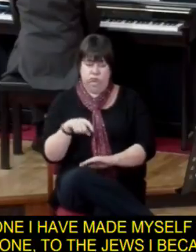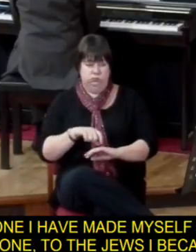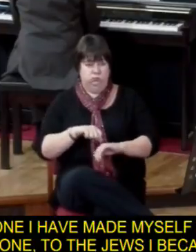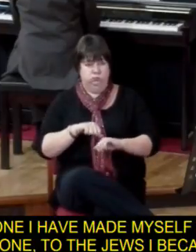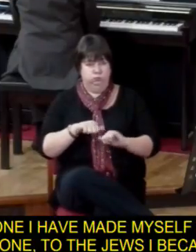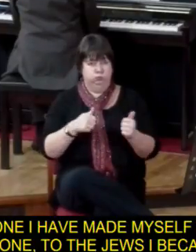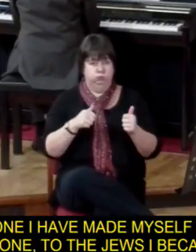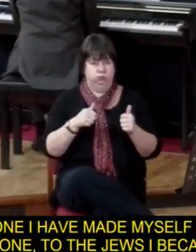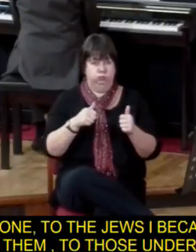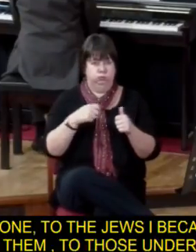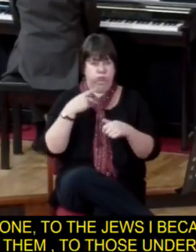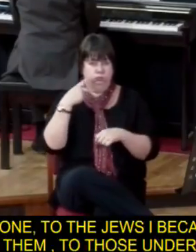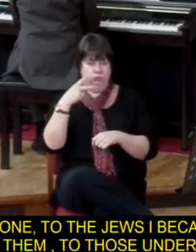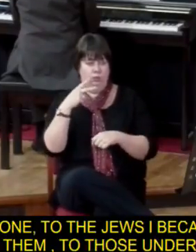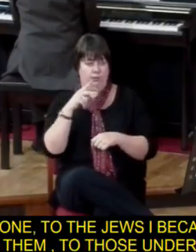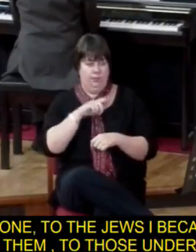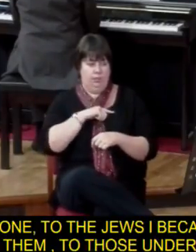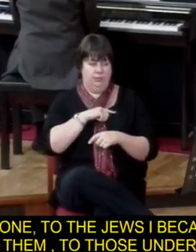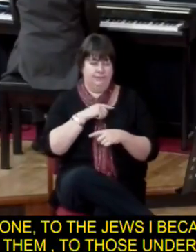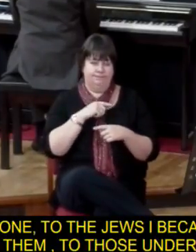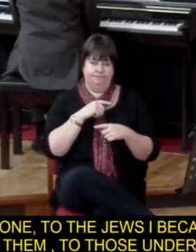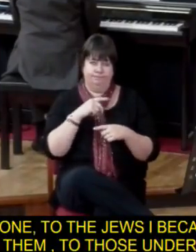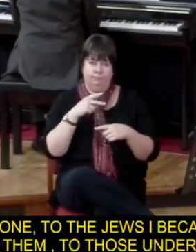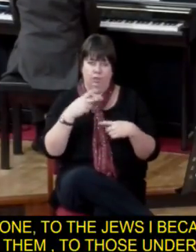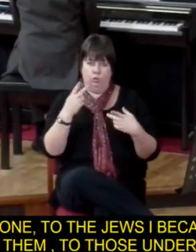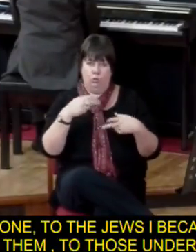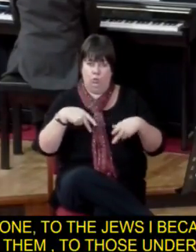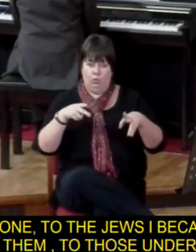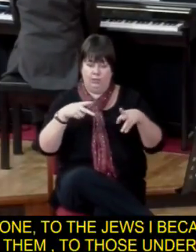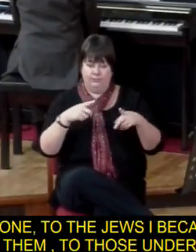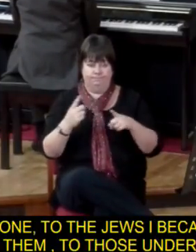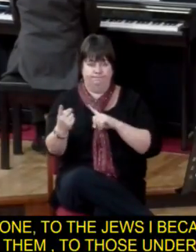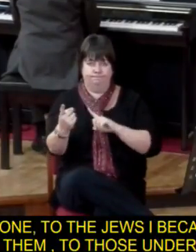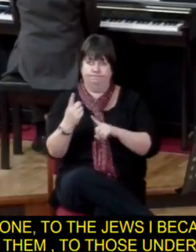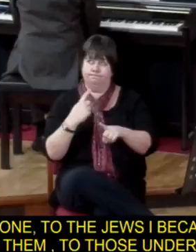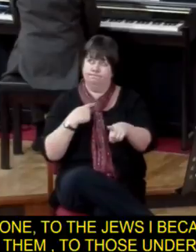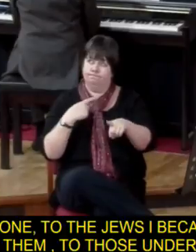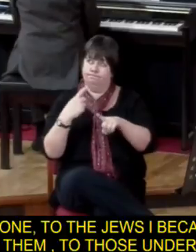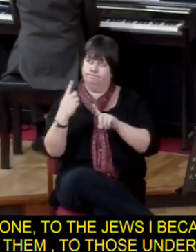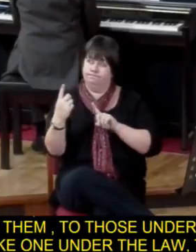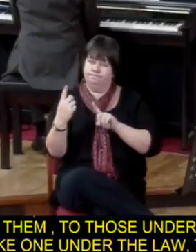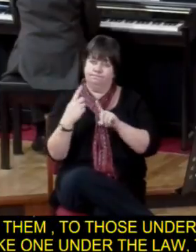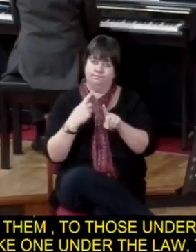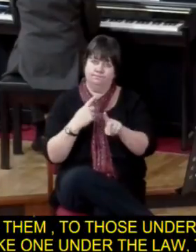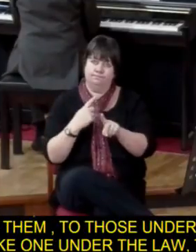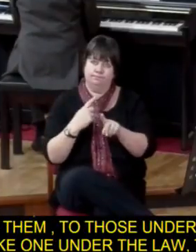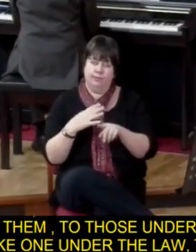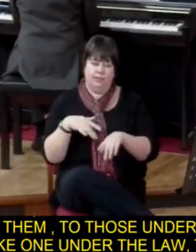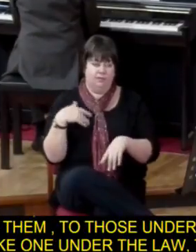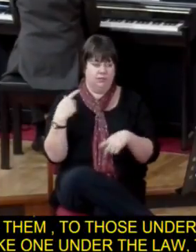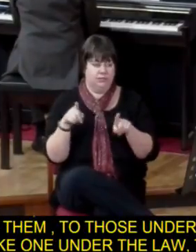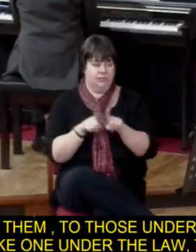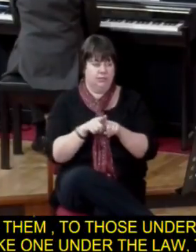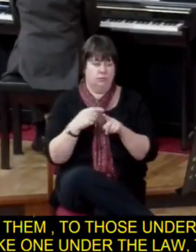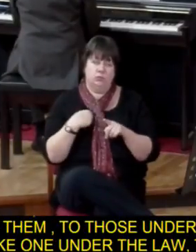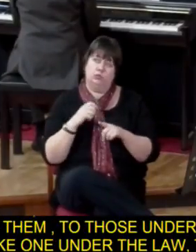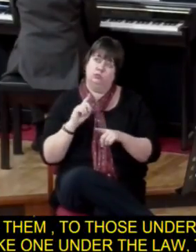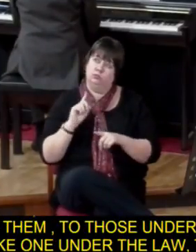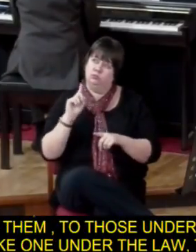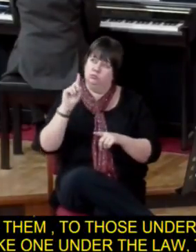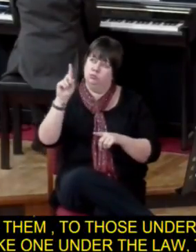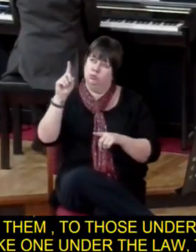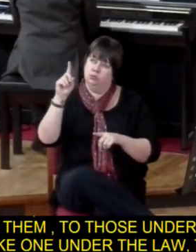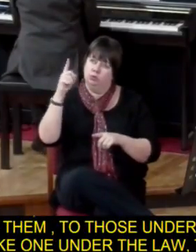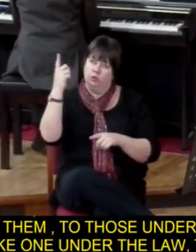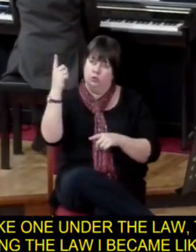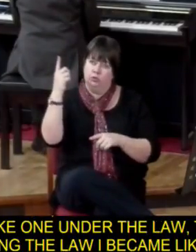kind of two-way street in this hymn, if you like. It's almost like God is coming to us and asking us,